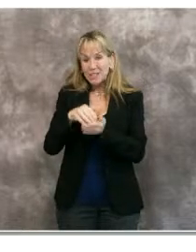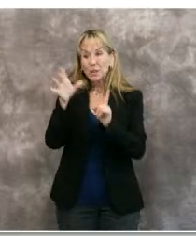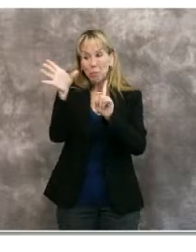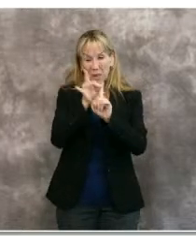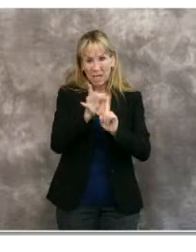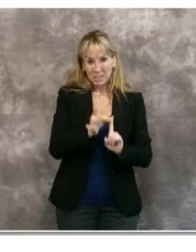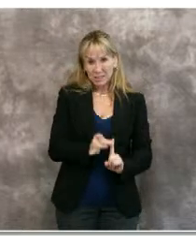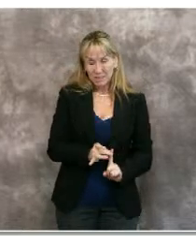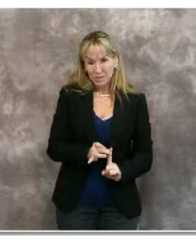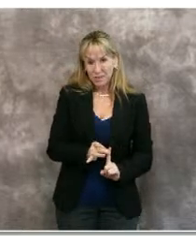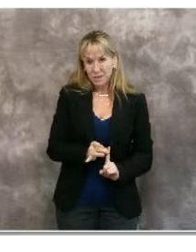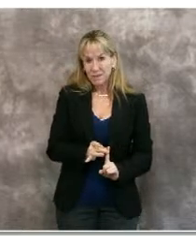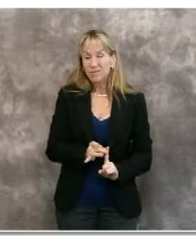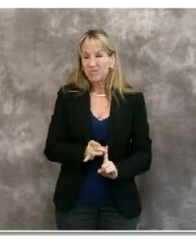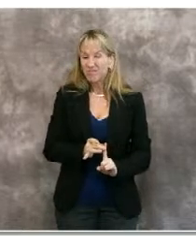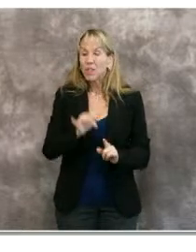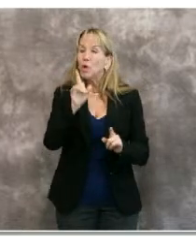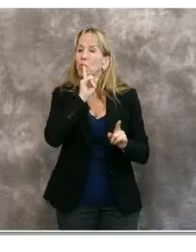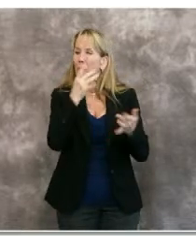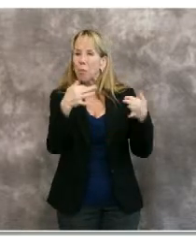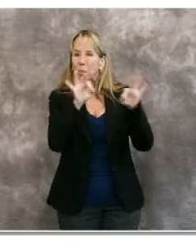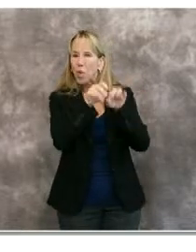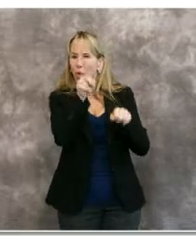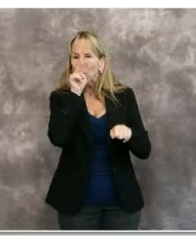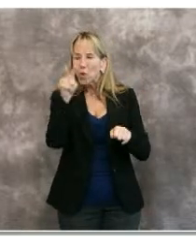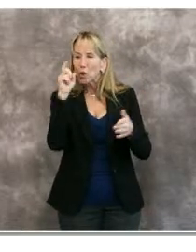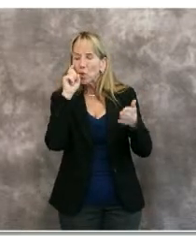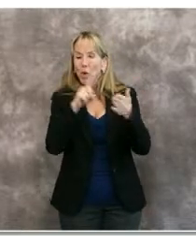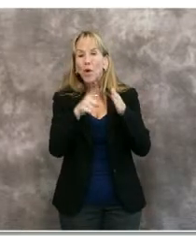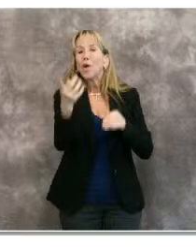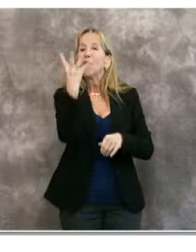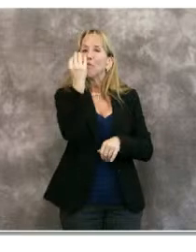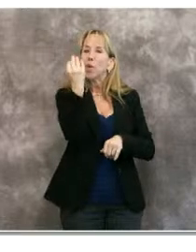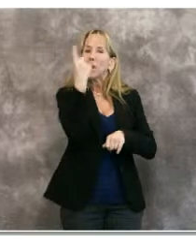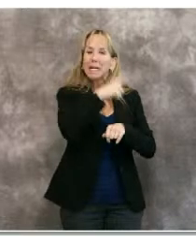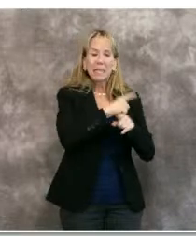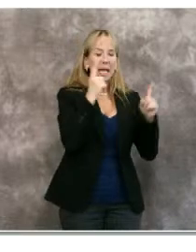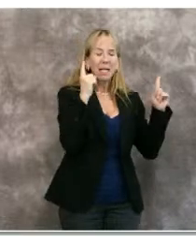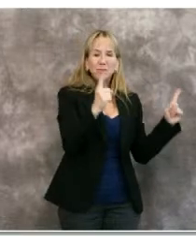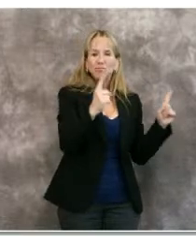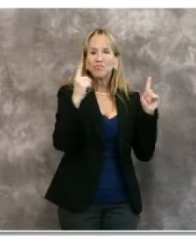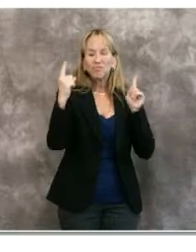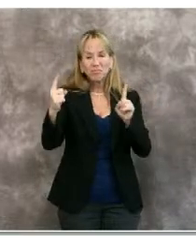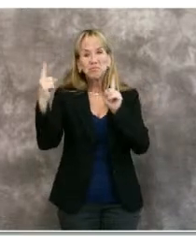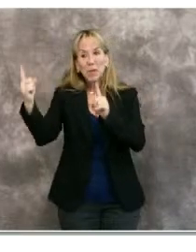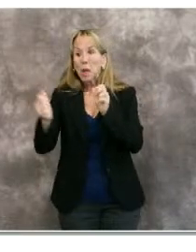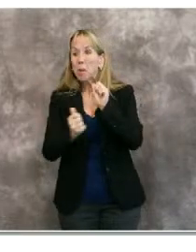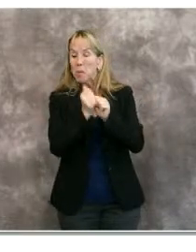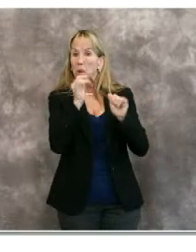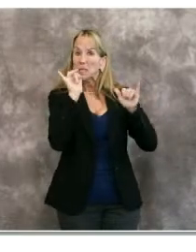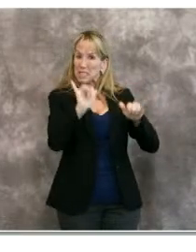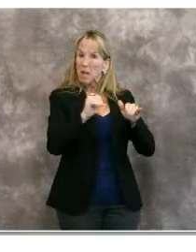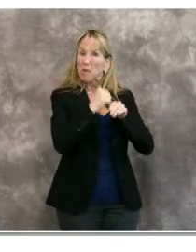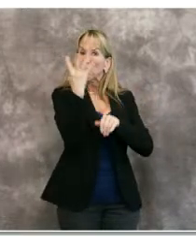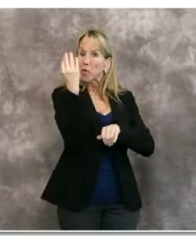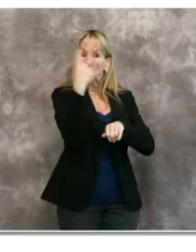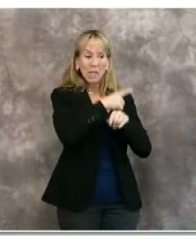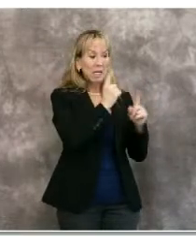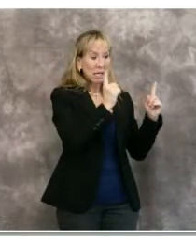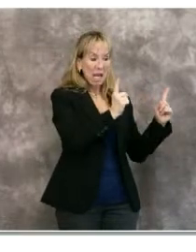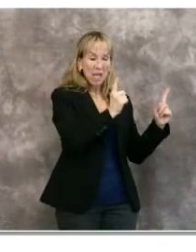positive. And again, what's important here is that 14-day rolling average you see there holding very steady and flat across